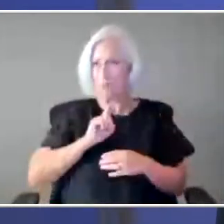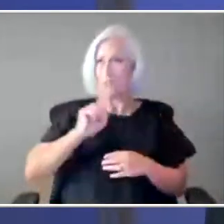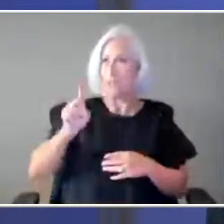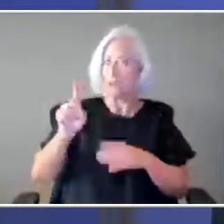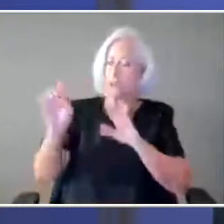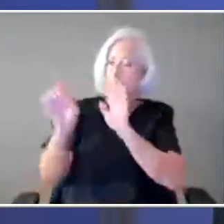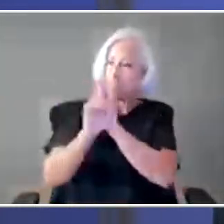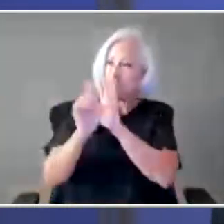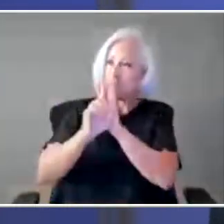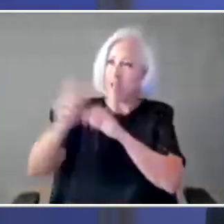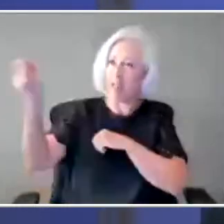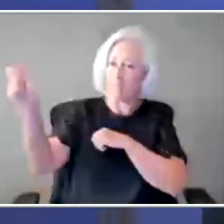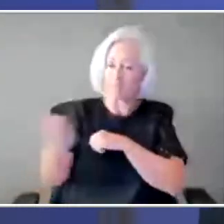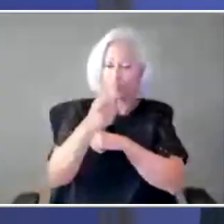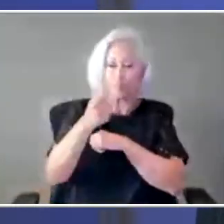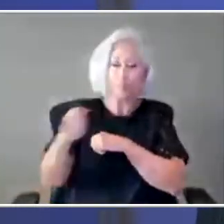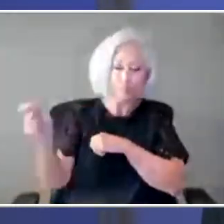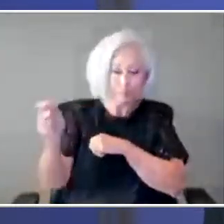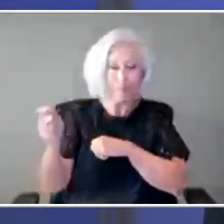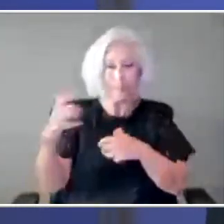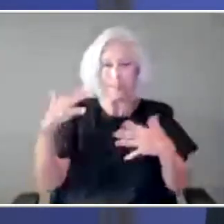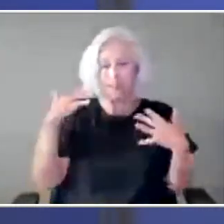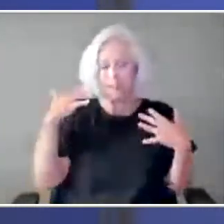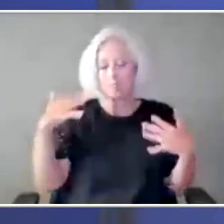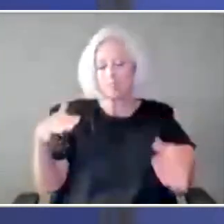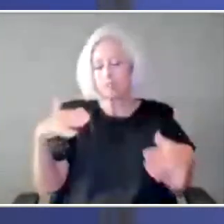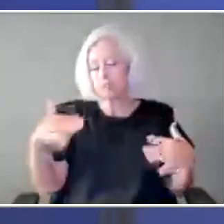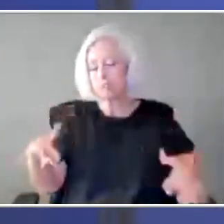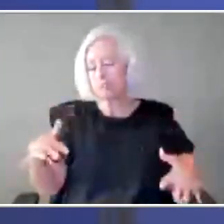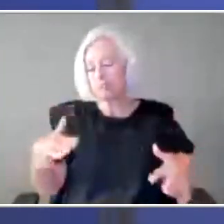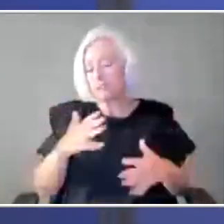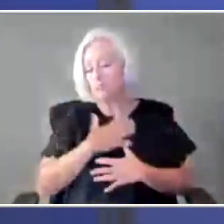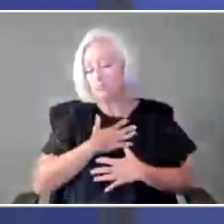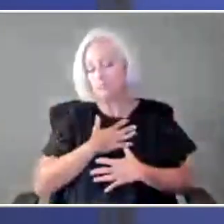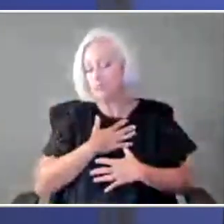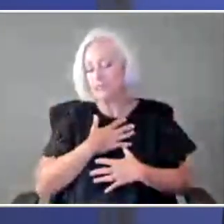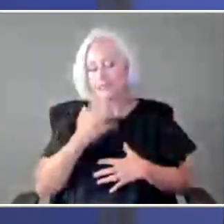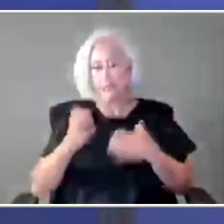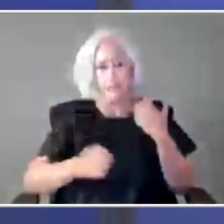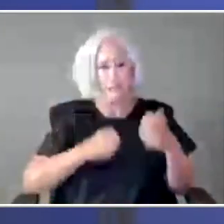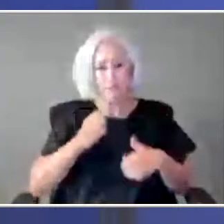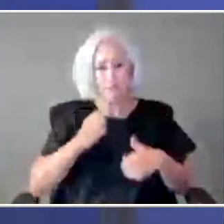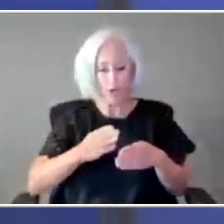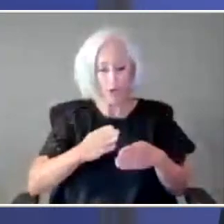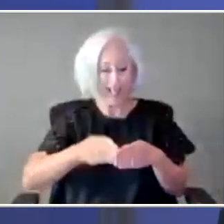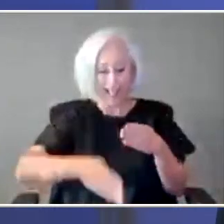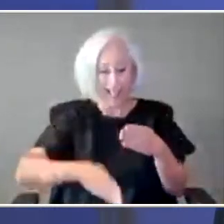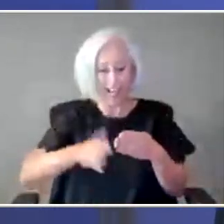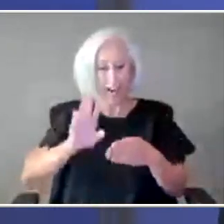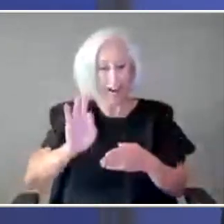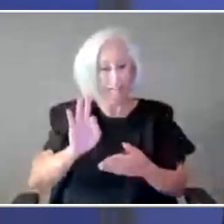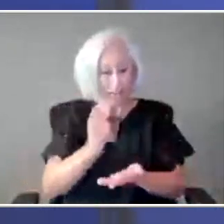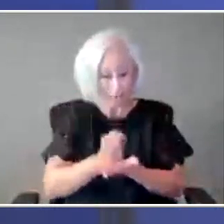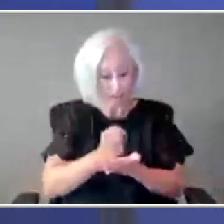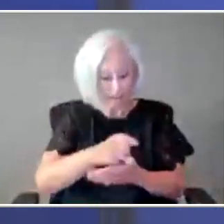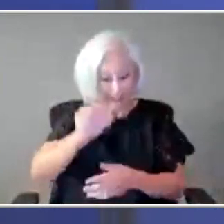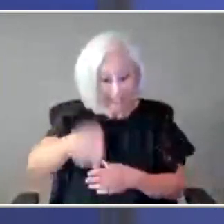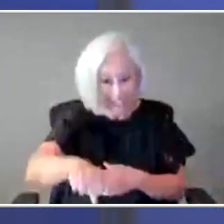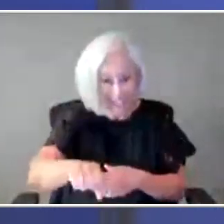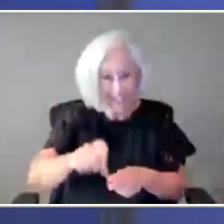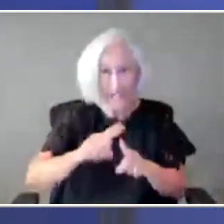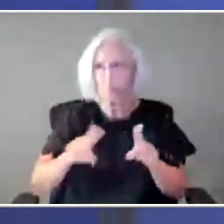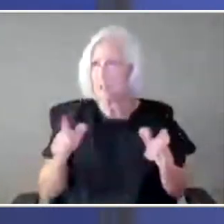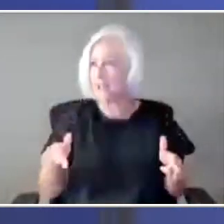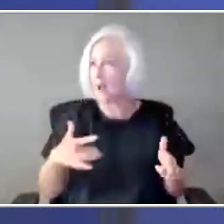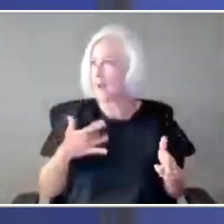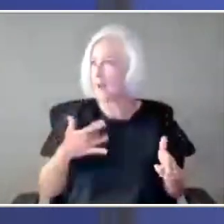for multiple reasons, meaning there's an end, you know, to the treatment, yay, you know, but then again, I got to leave you guys. You